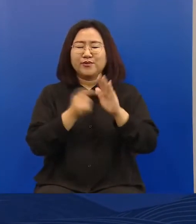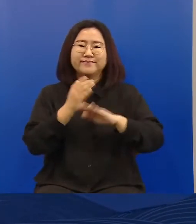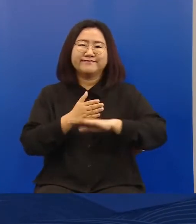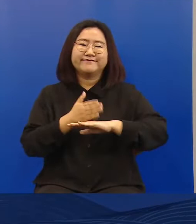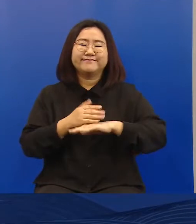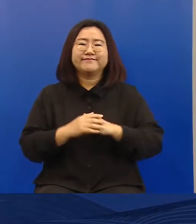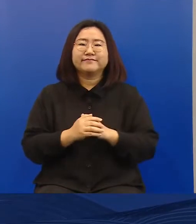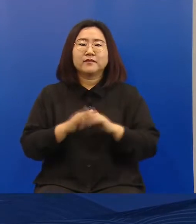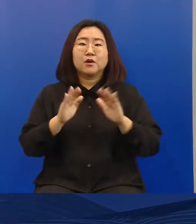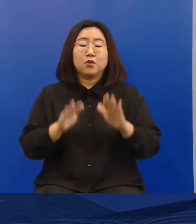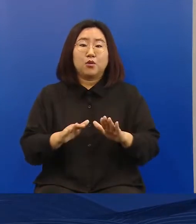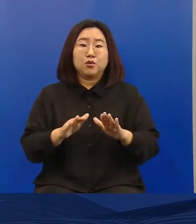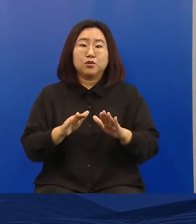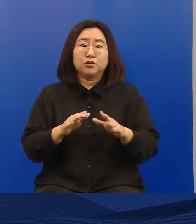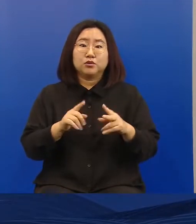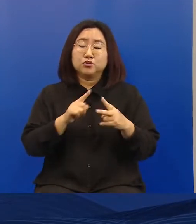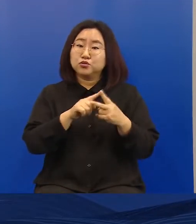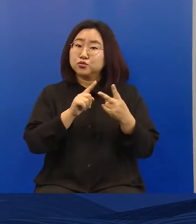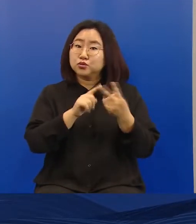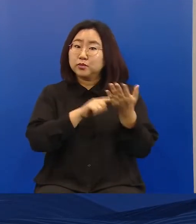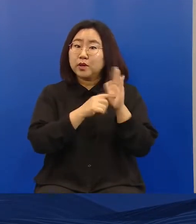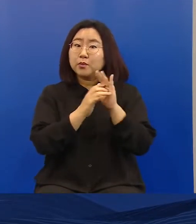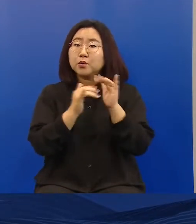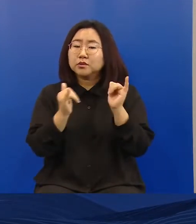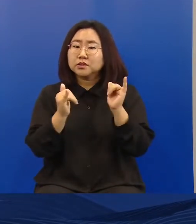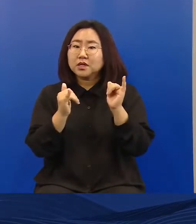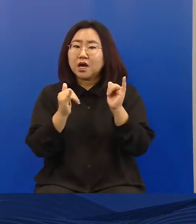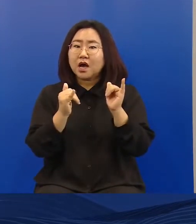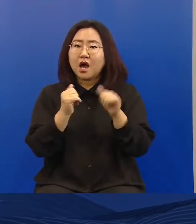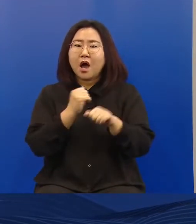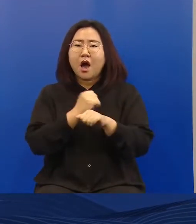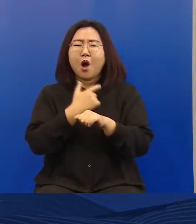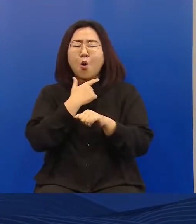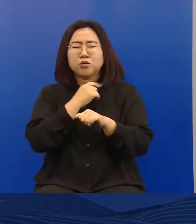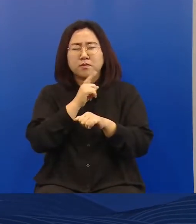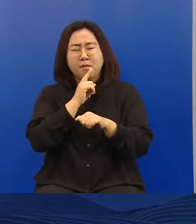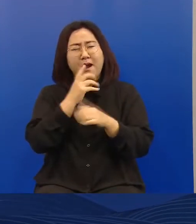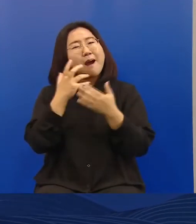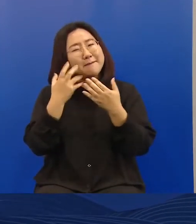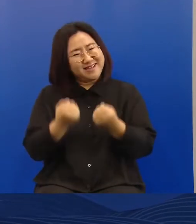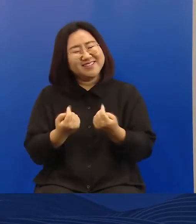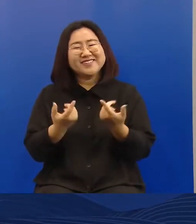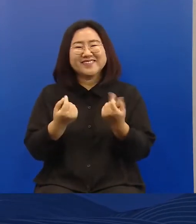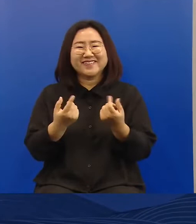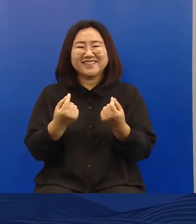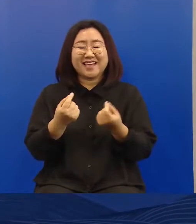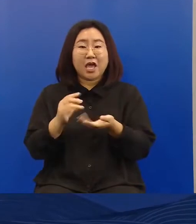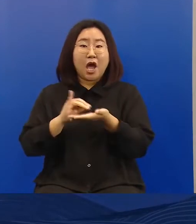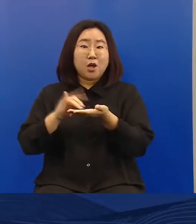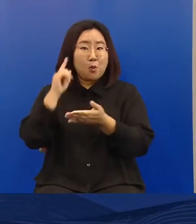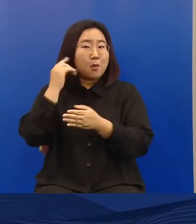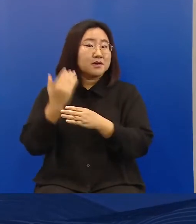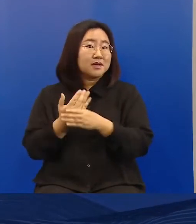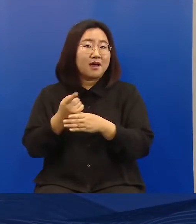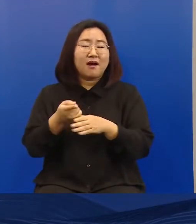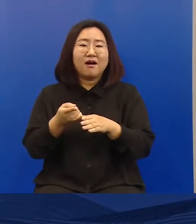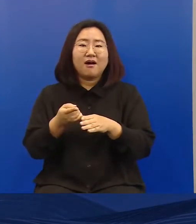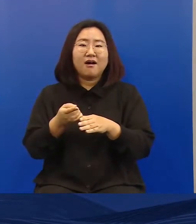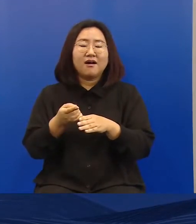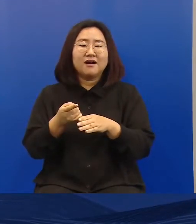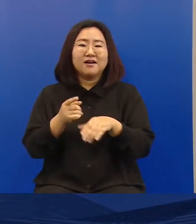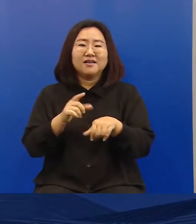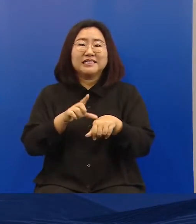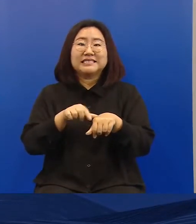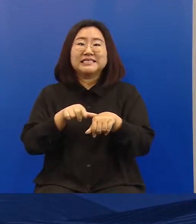That was indeed a very good presentation. And again,